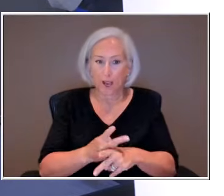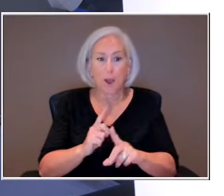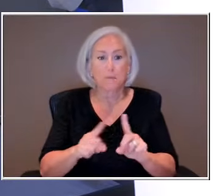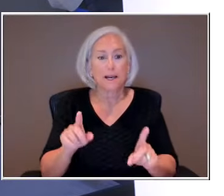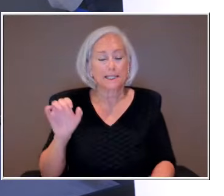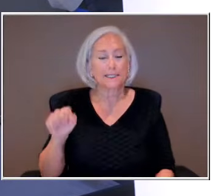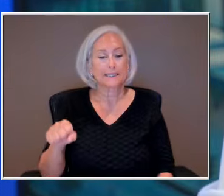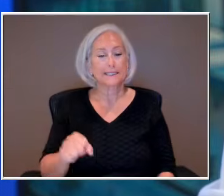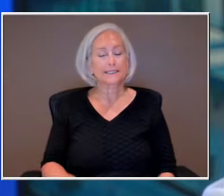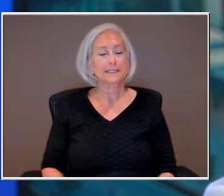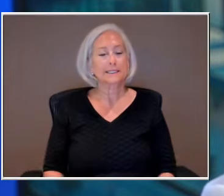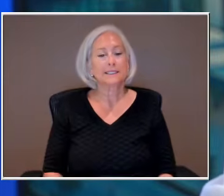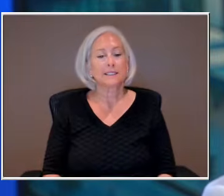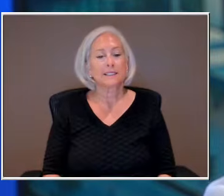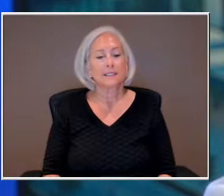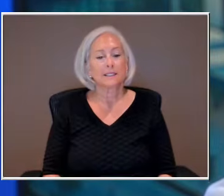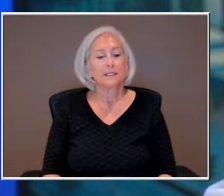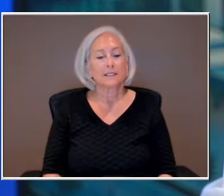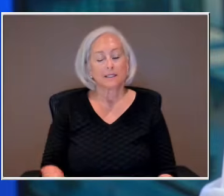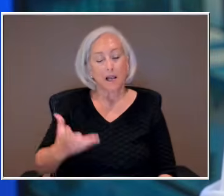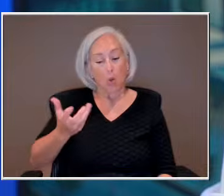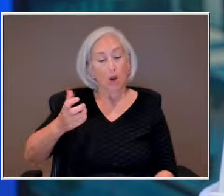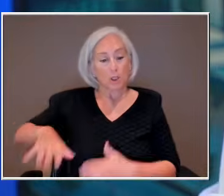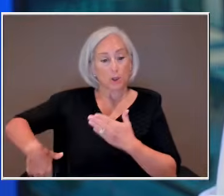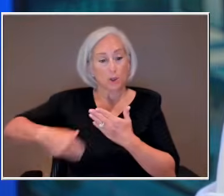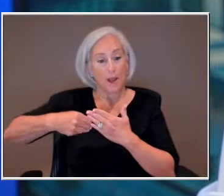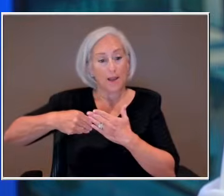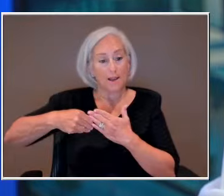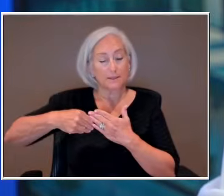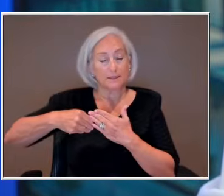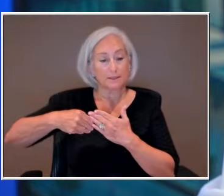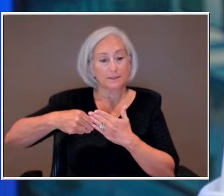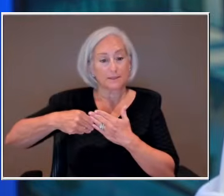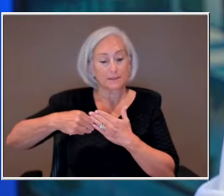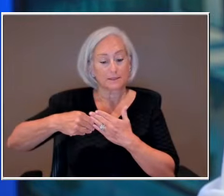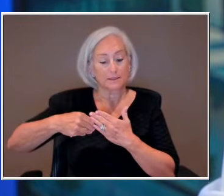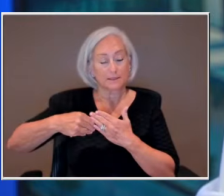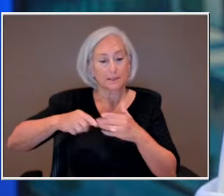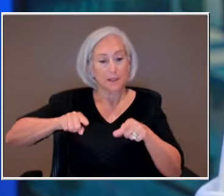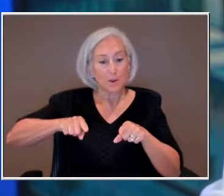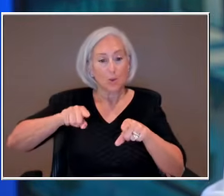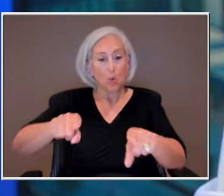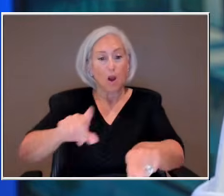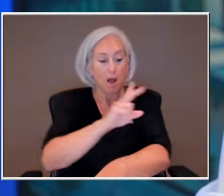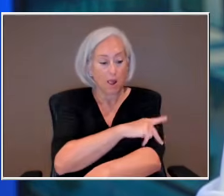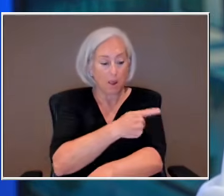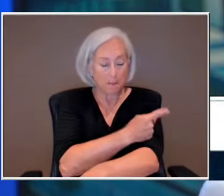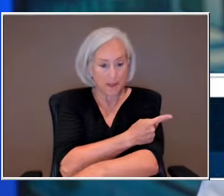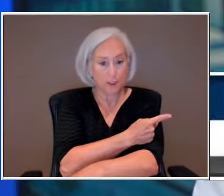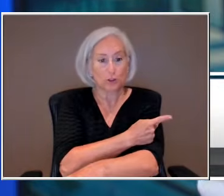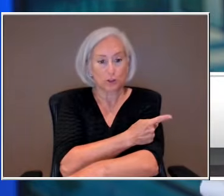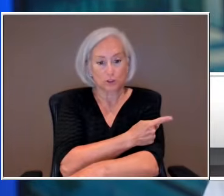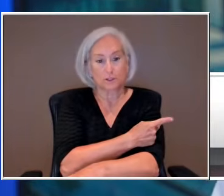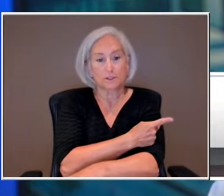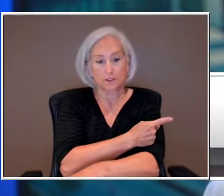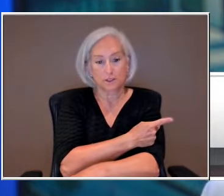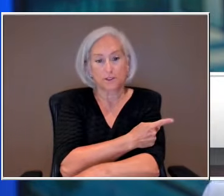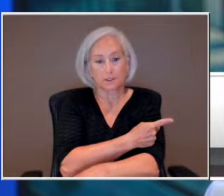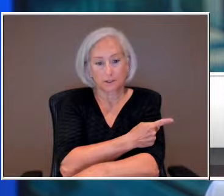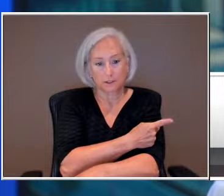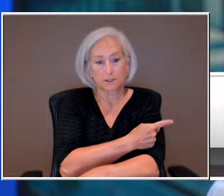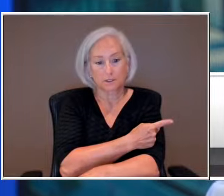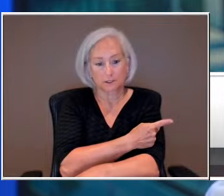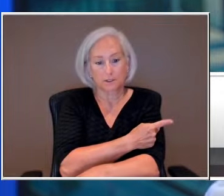that just to add to this, as our patients are living longer, sometimes we do see more chance